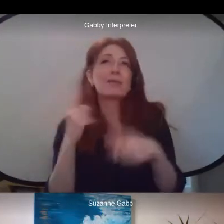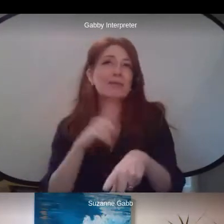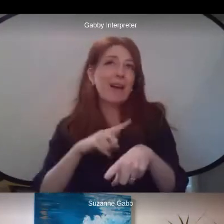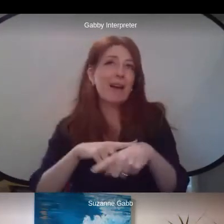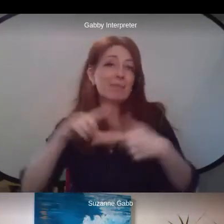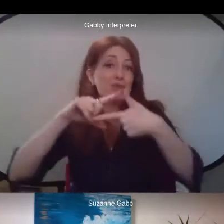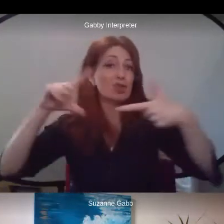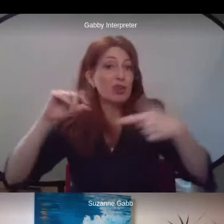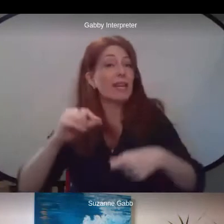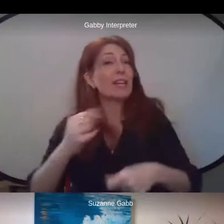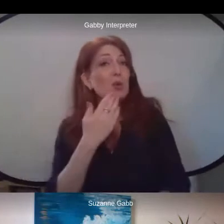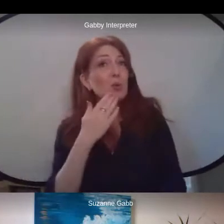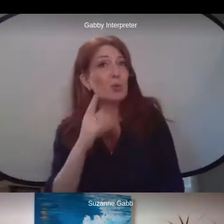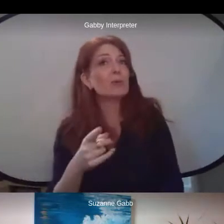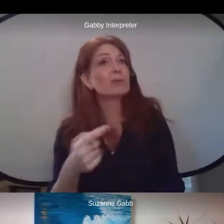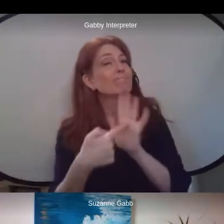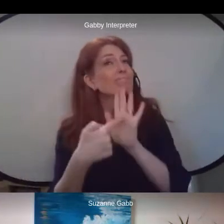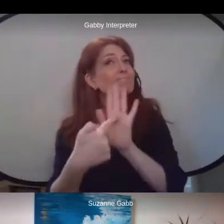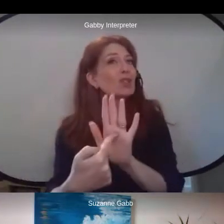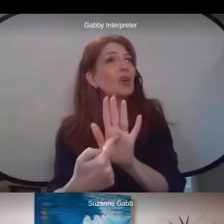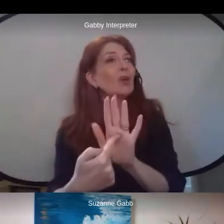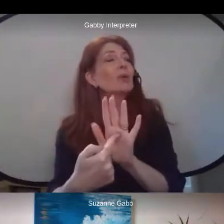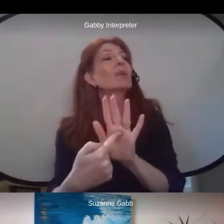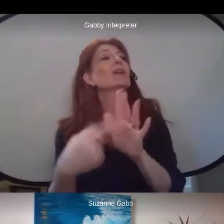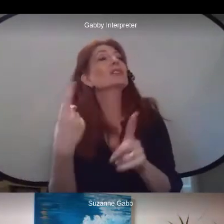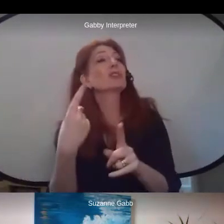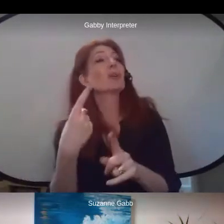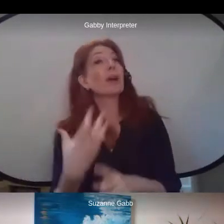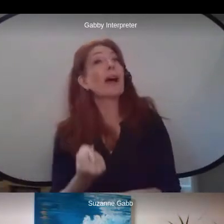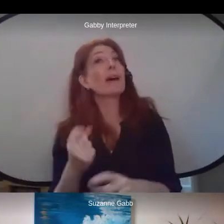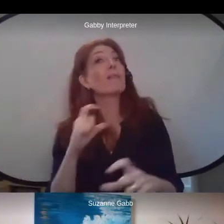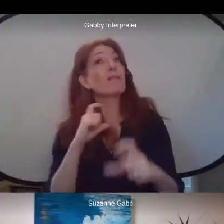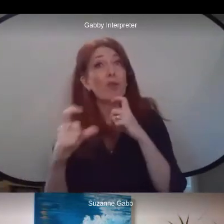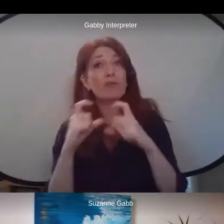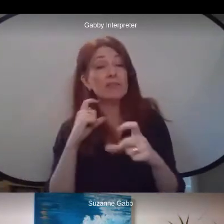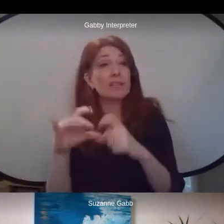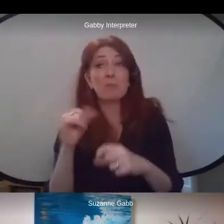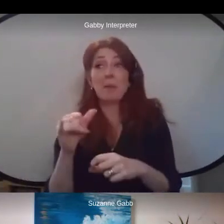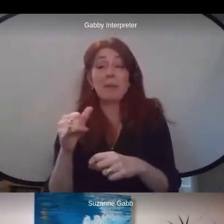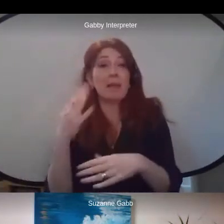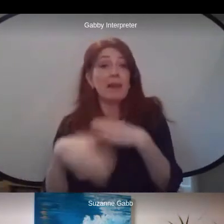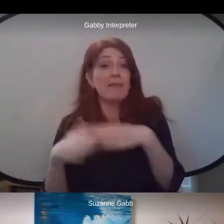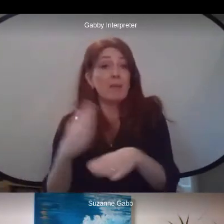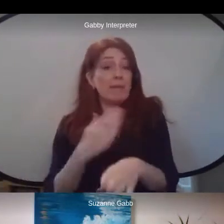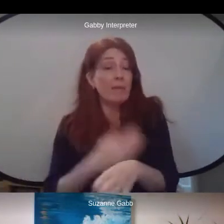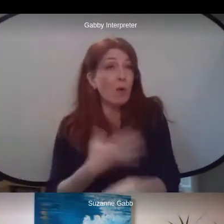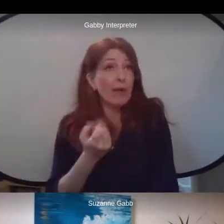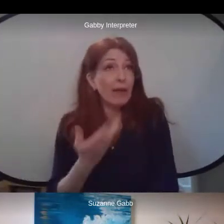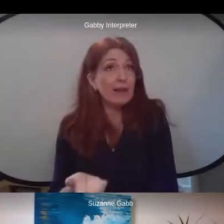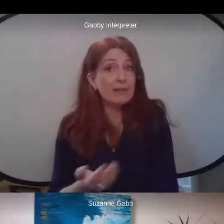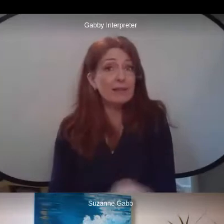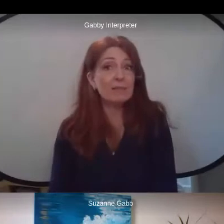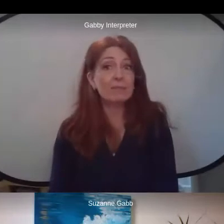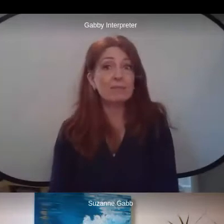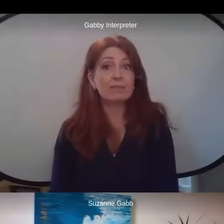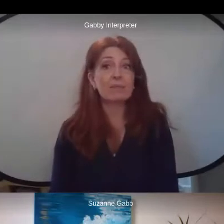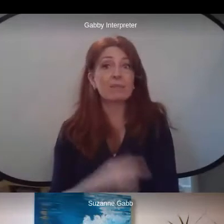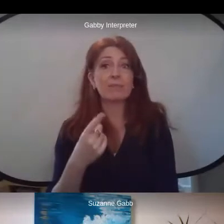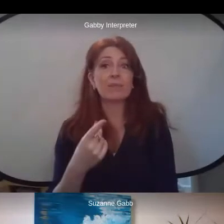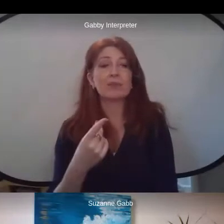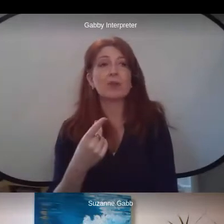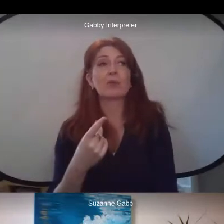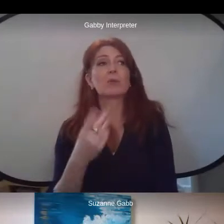actually having that conversation might never have happened before COVID, or if it did, it was when a problem became